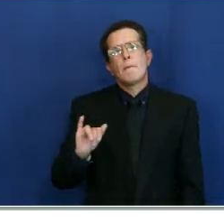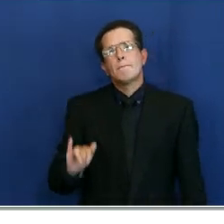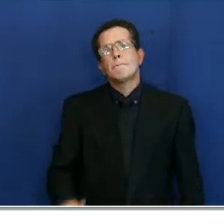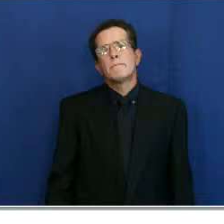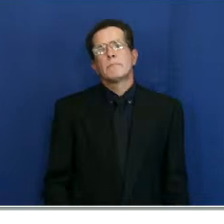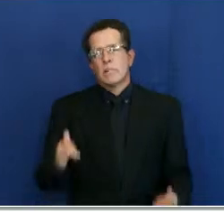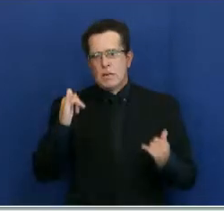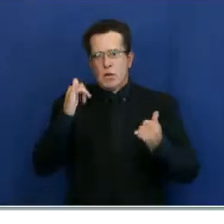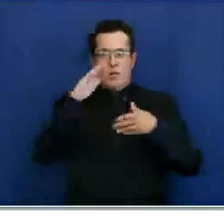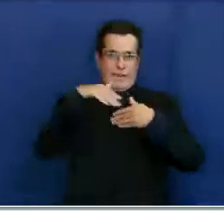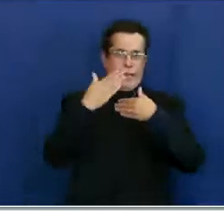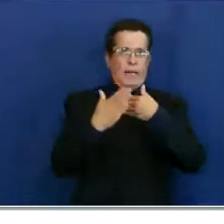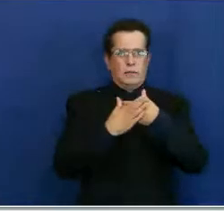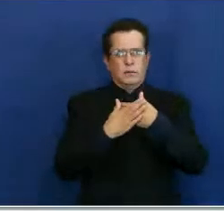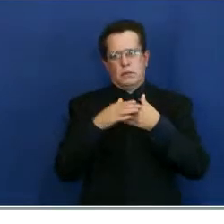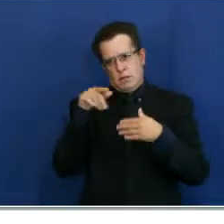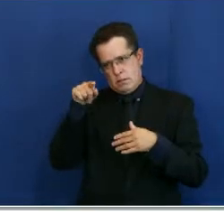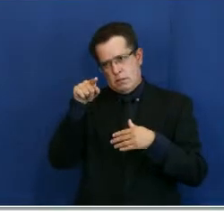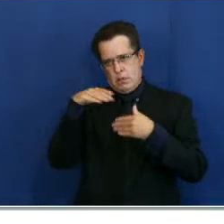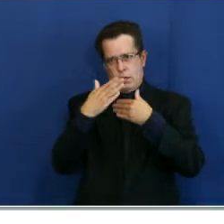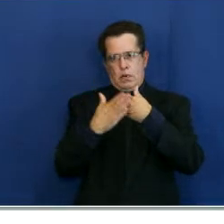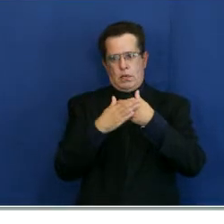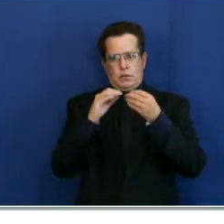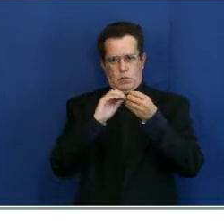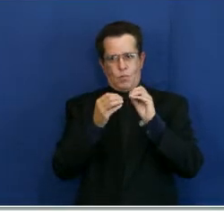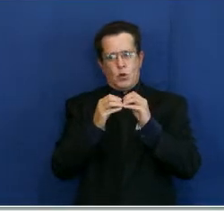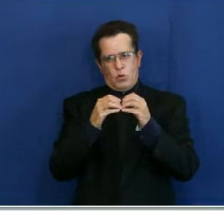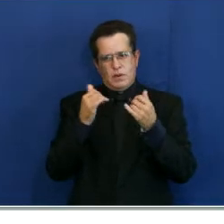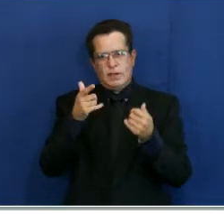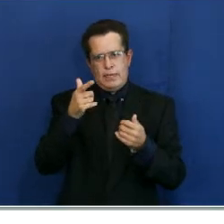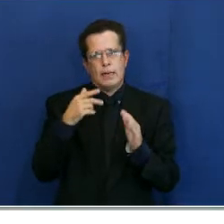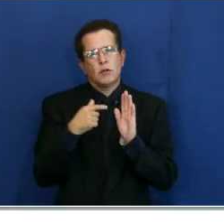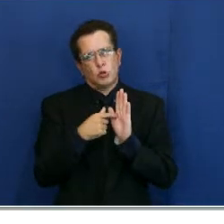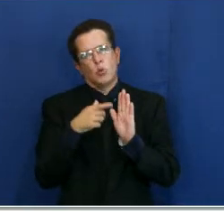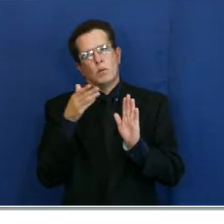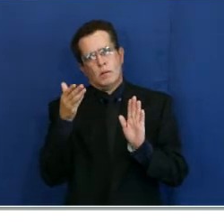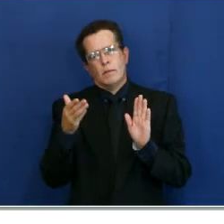In the next slide, what we want to do here now is